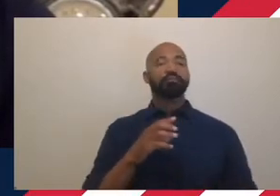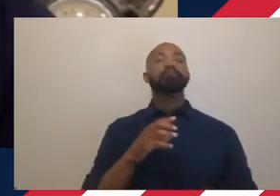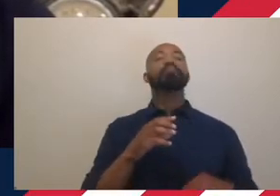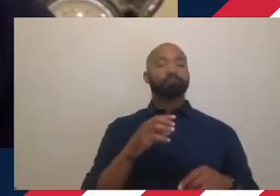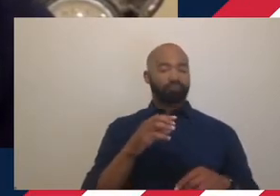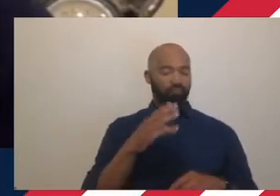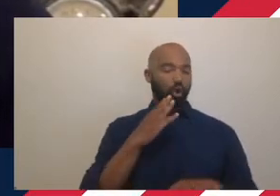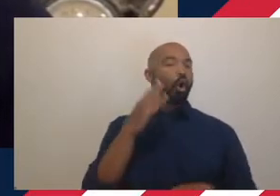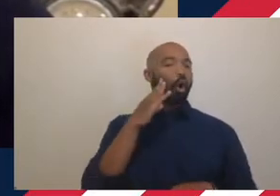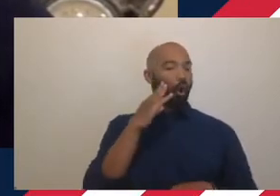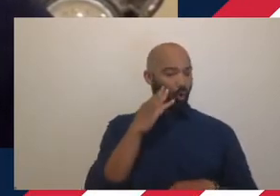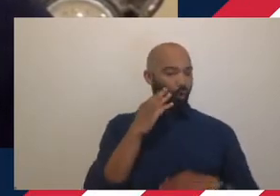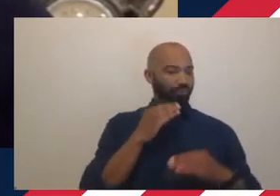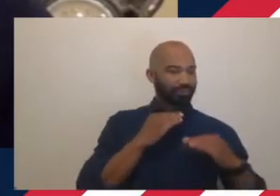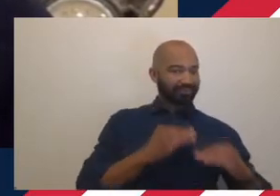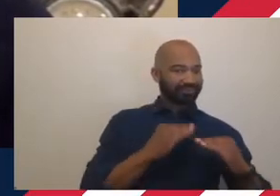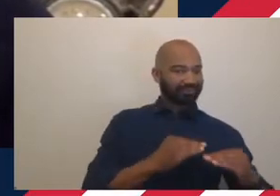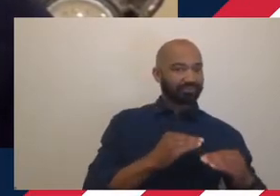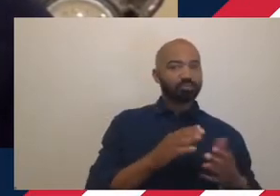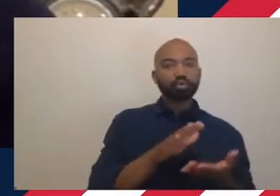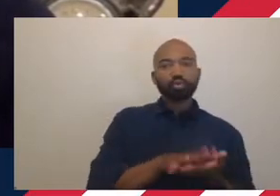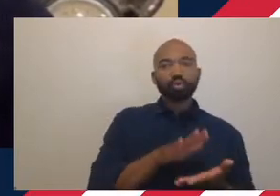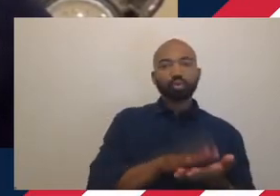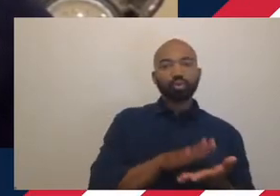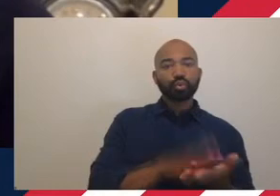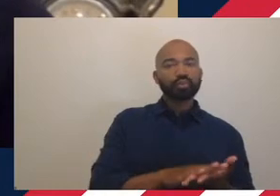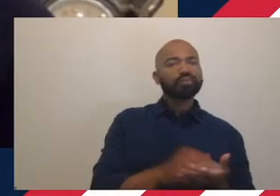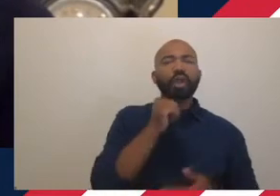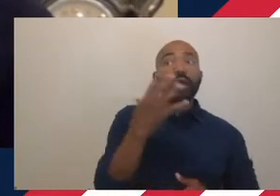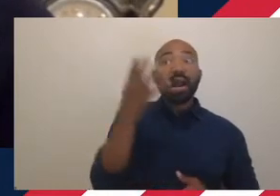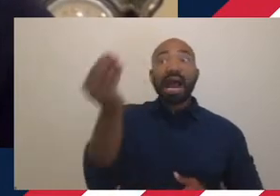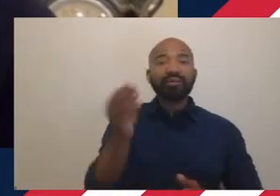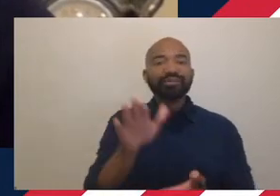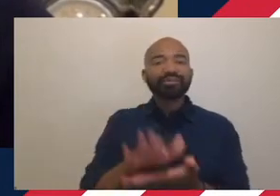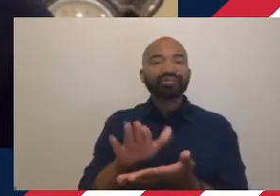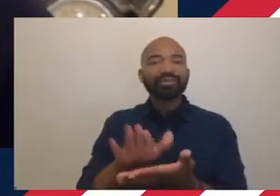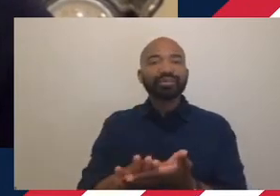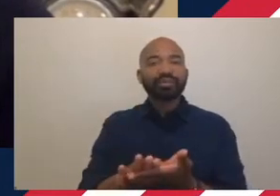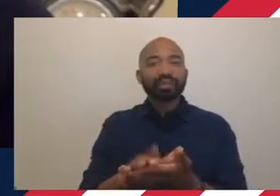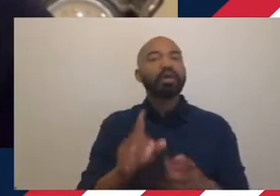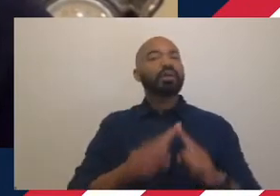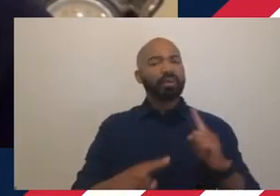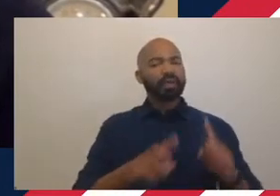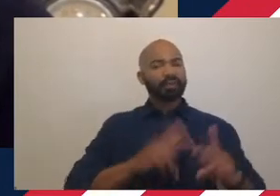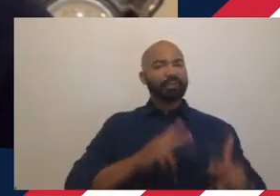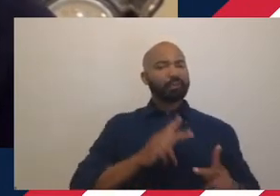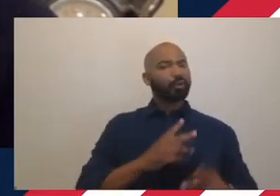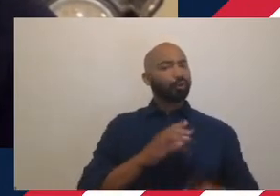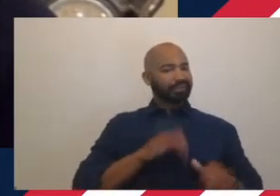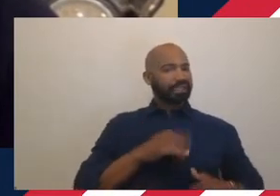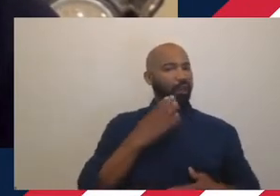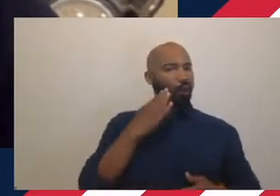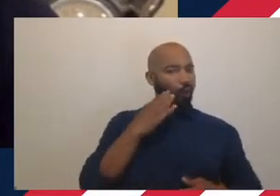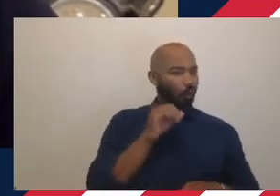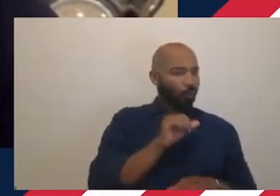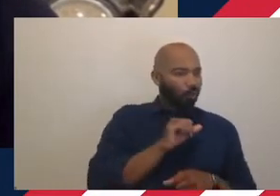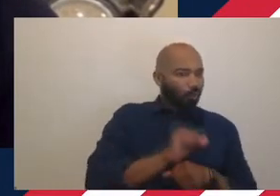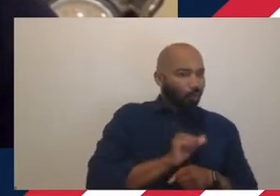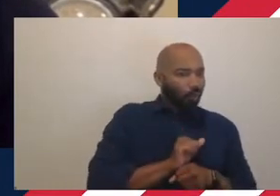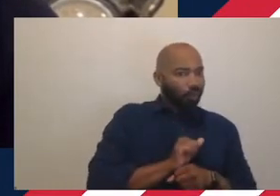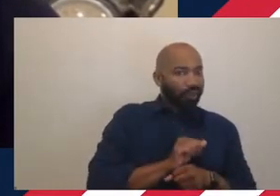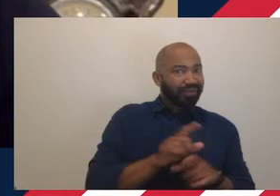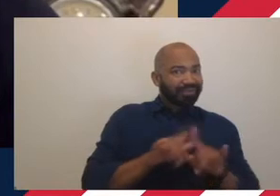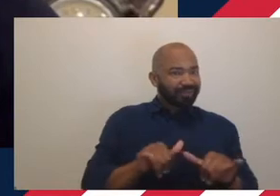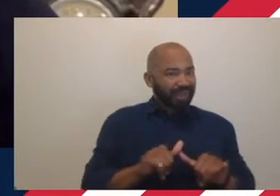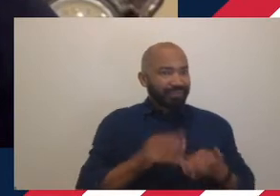working families, on particularly the already vulnerable working mothers and